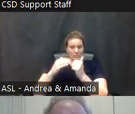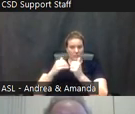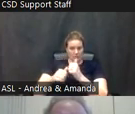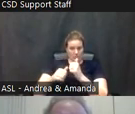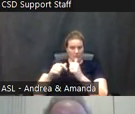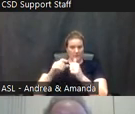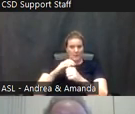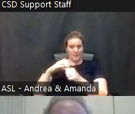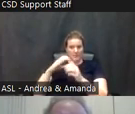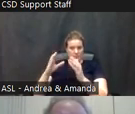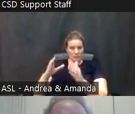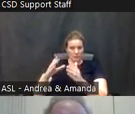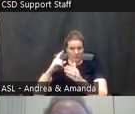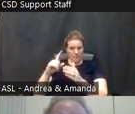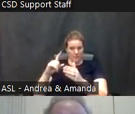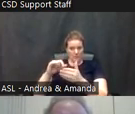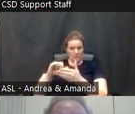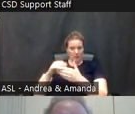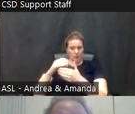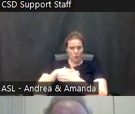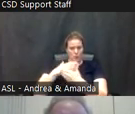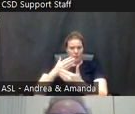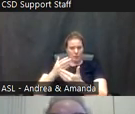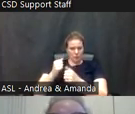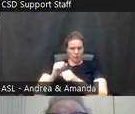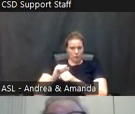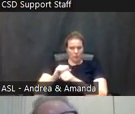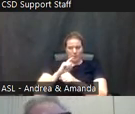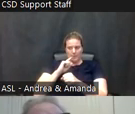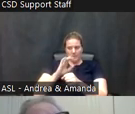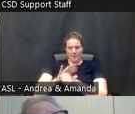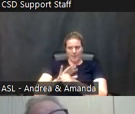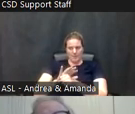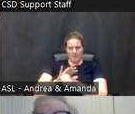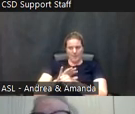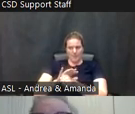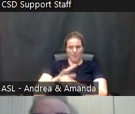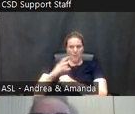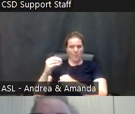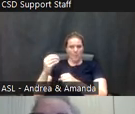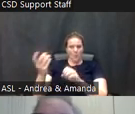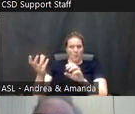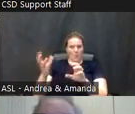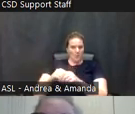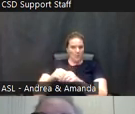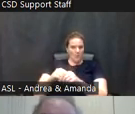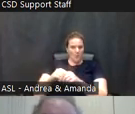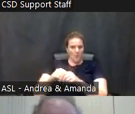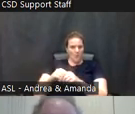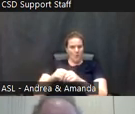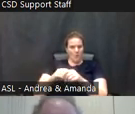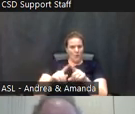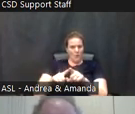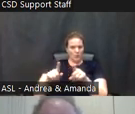of the commissioners, for your willingness and your commitment, and because your participation, and